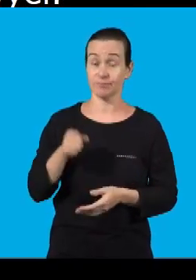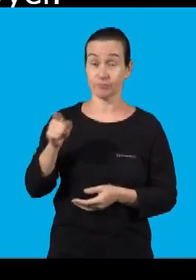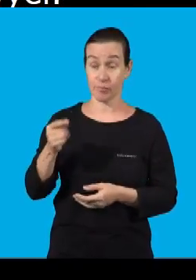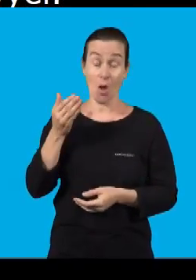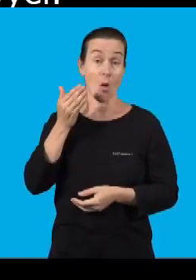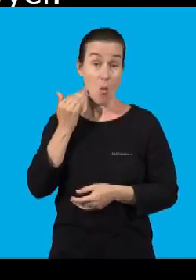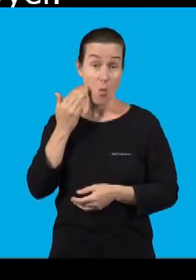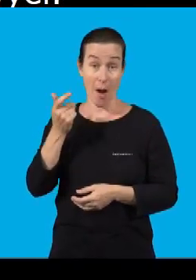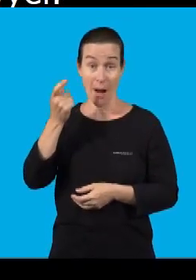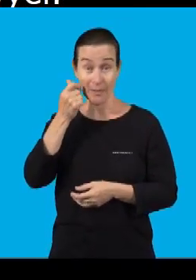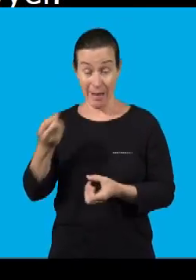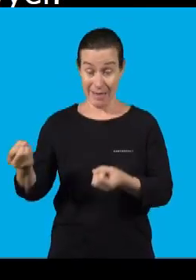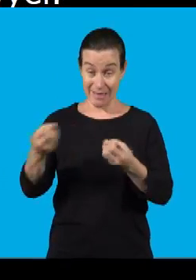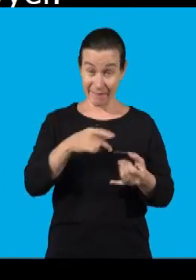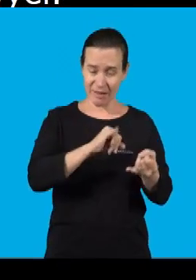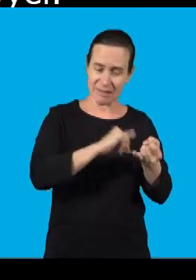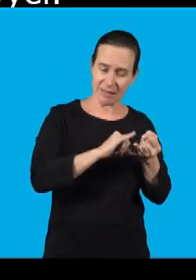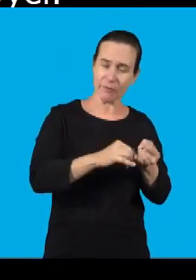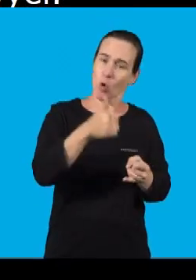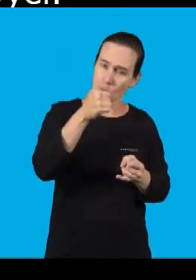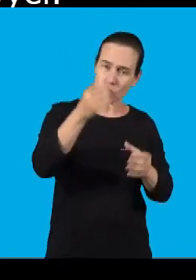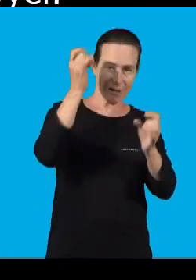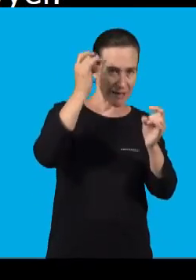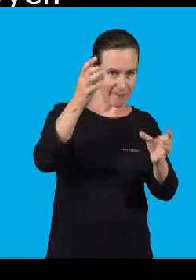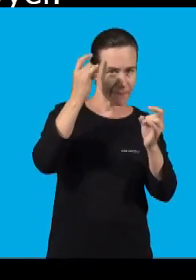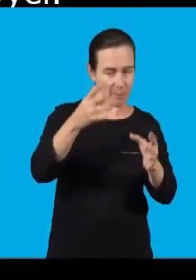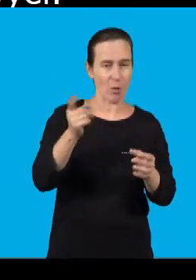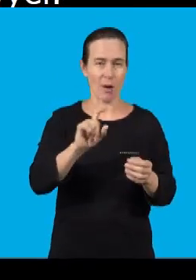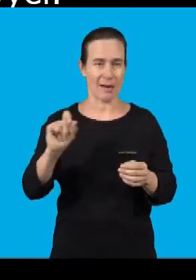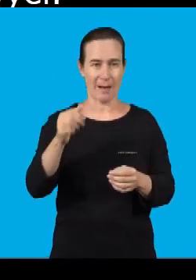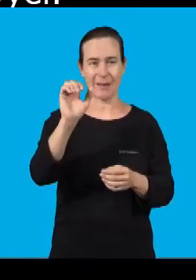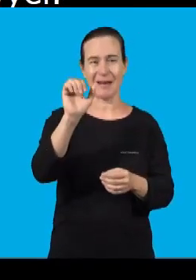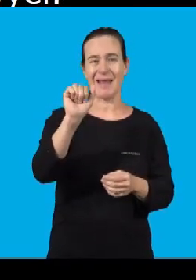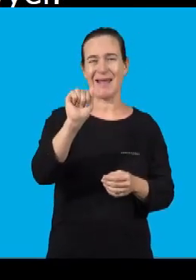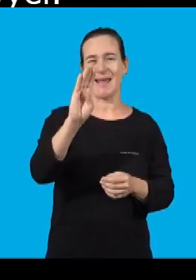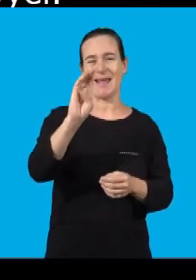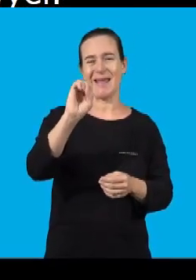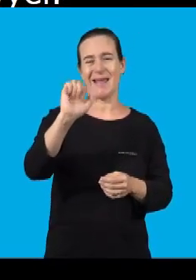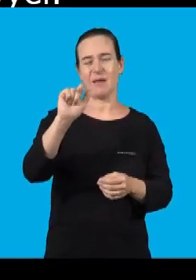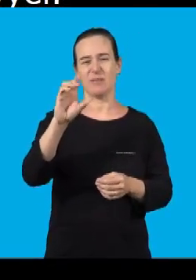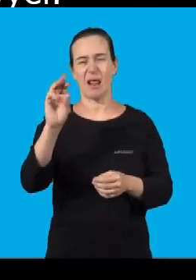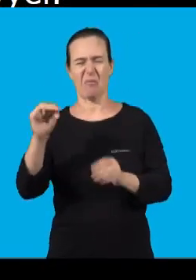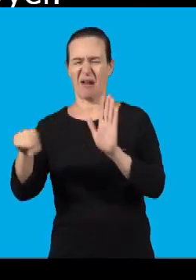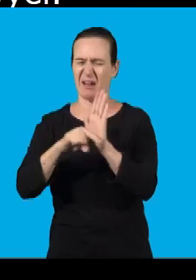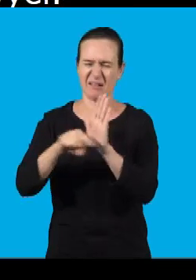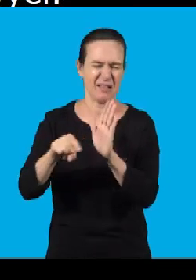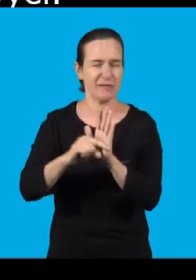white man provides Stephen Khumalo with positive information on Absalom's behavior when he was at the reformatory.